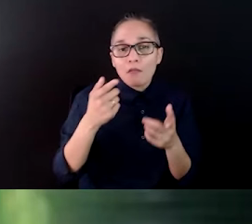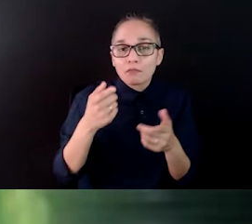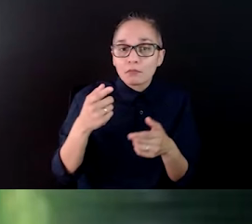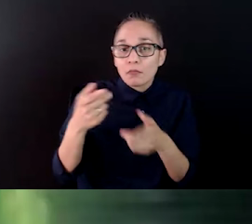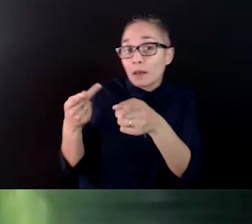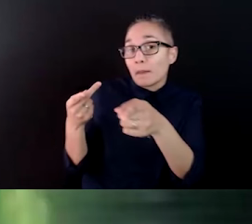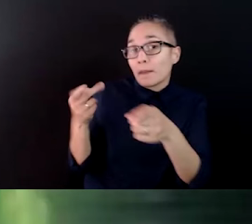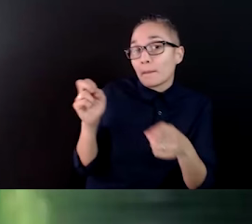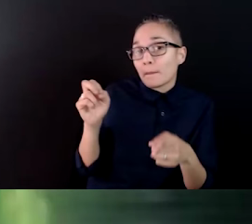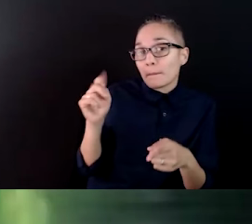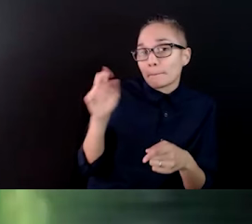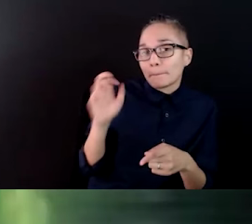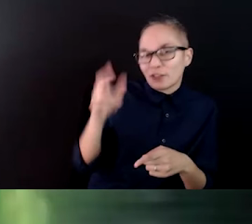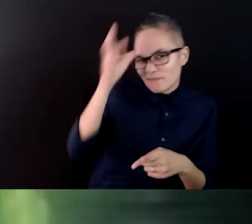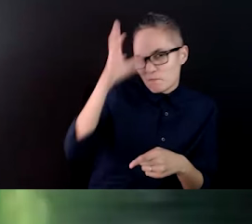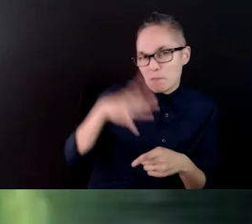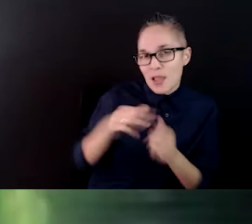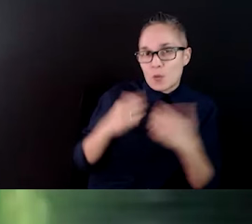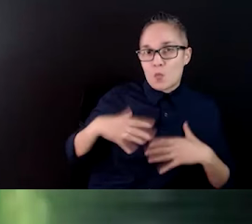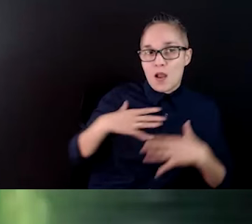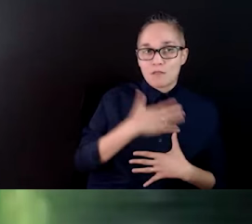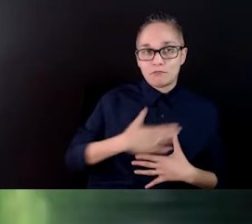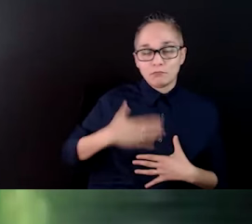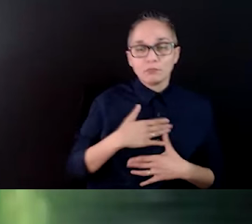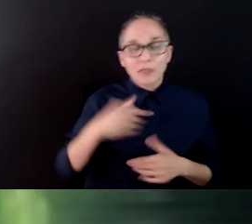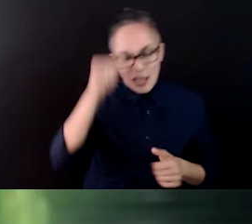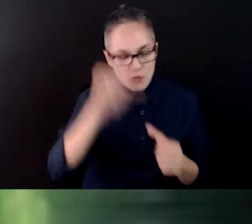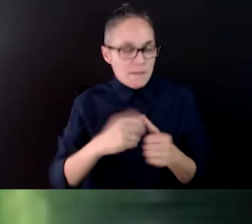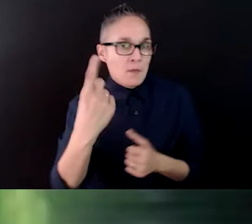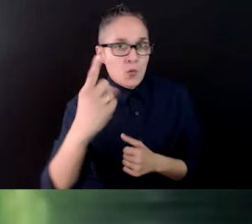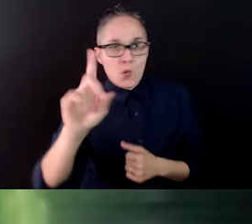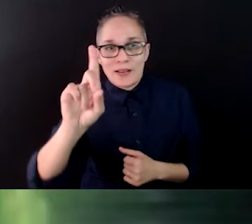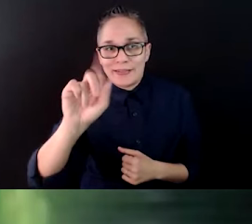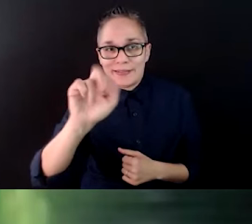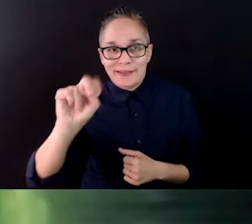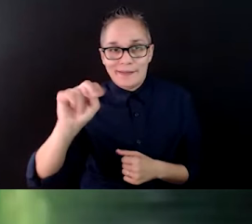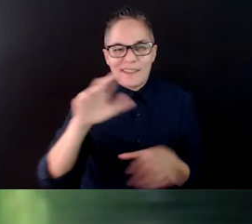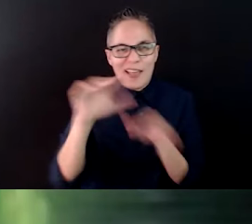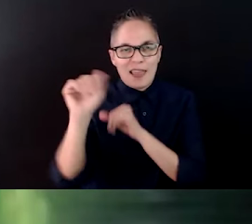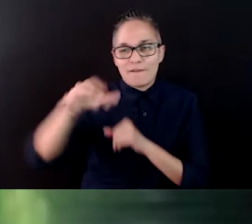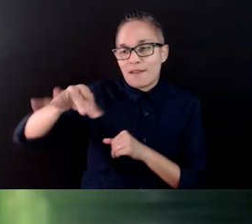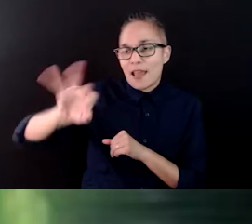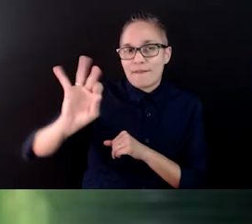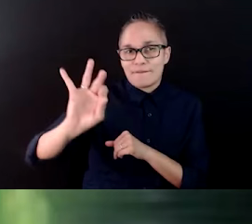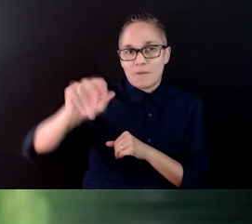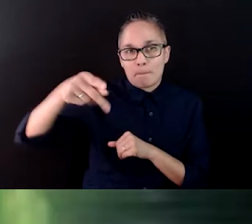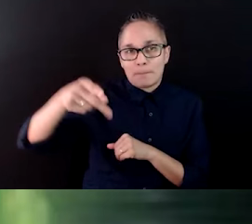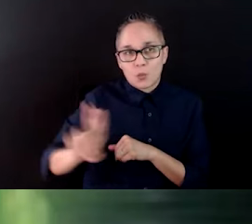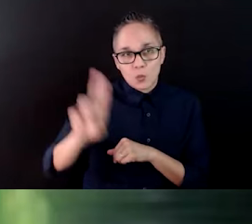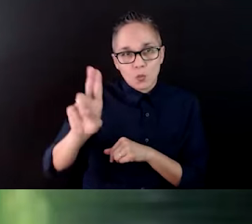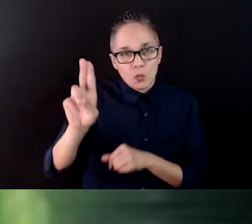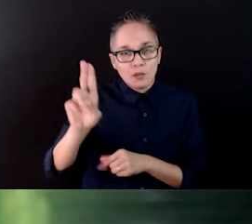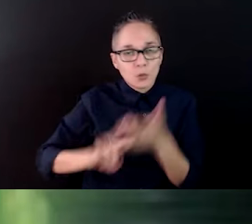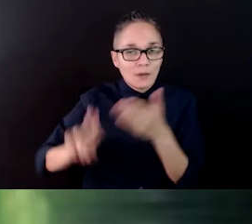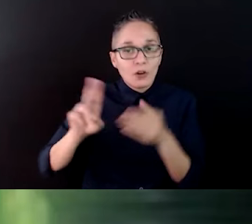was just, we were talking about deans, and I remember the dean when I left Fresno Pacific 10 years ago, it was,